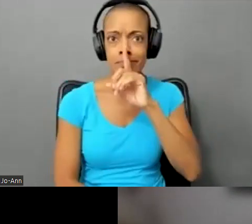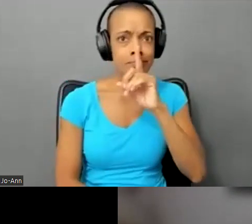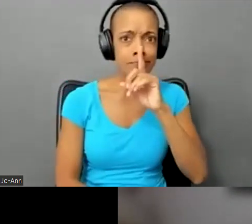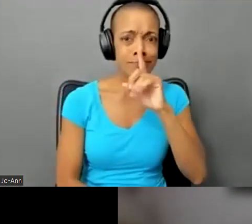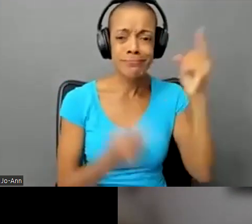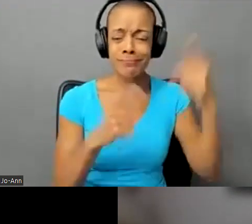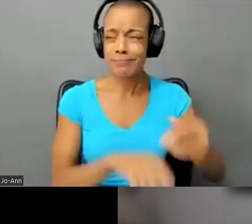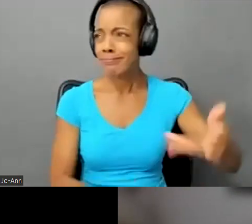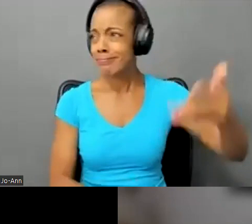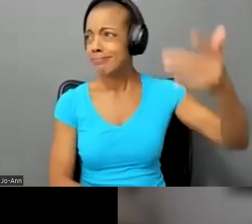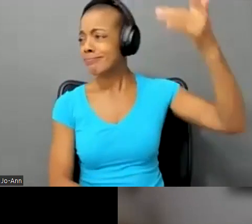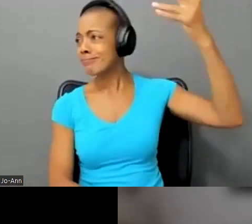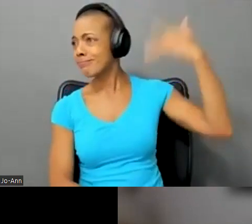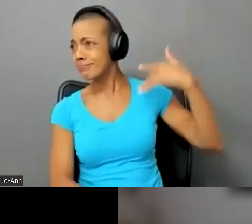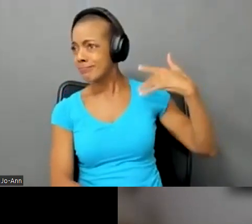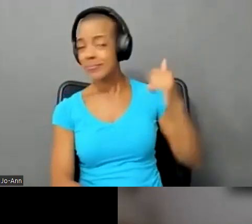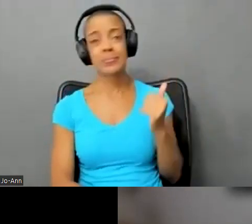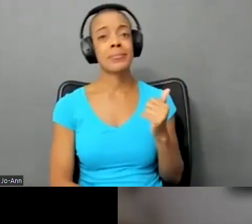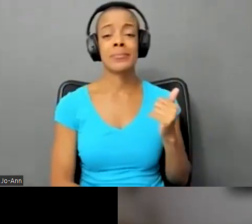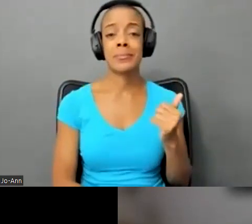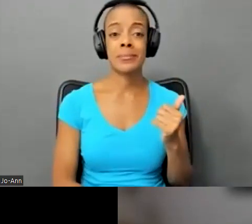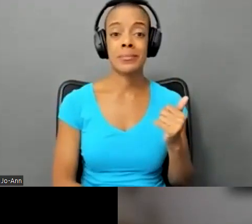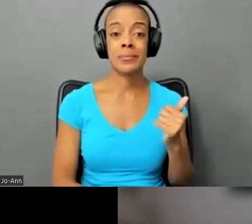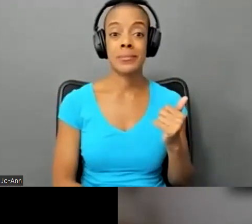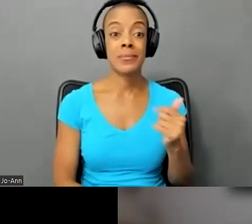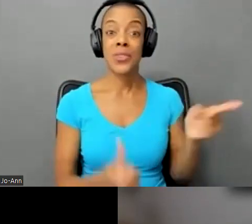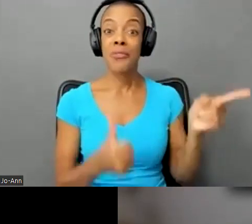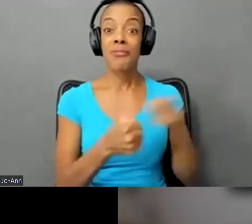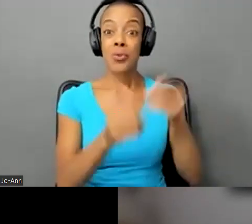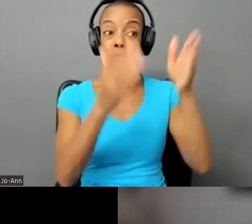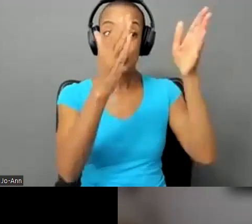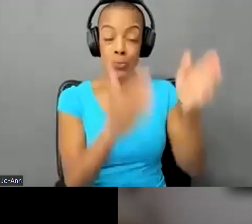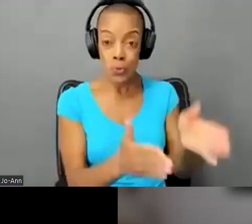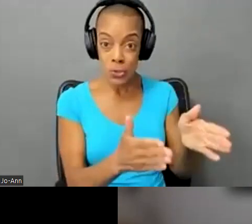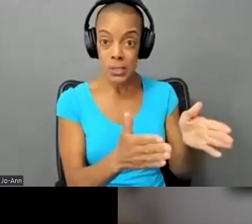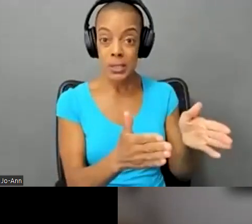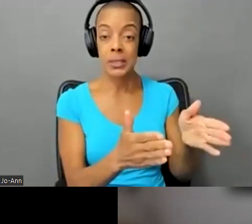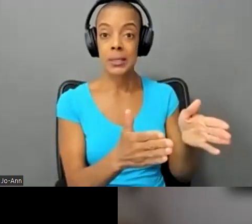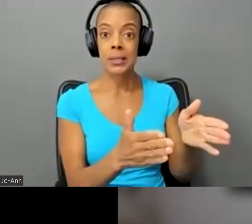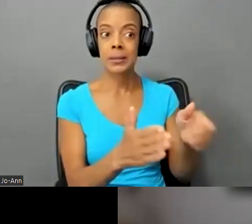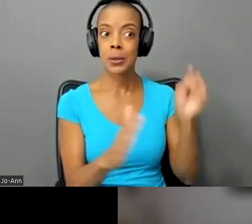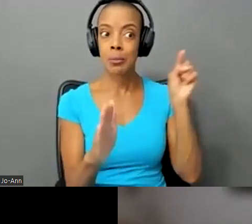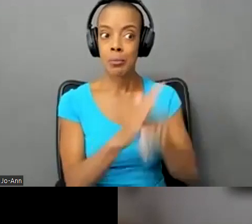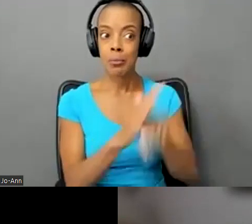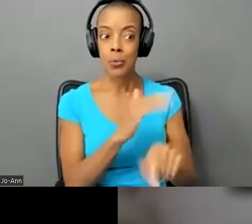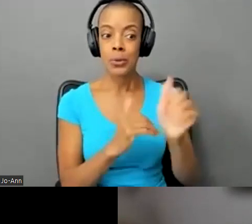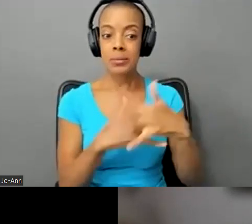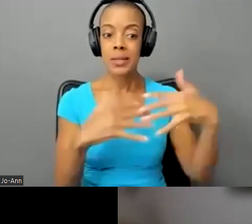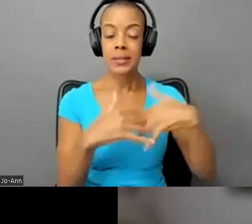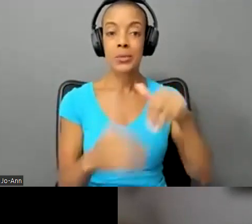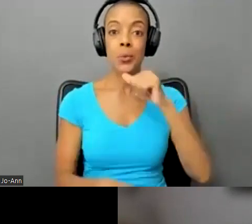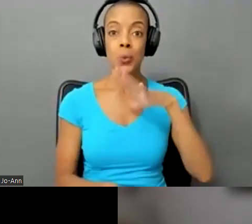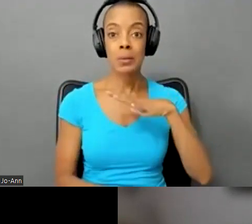It's also not the first person who has, you know, murdered Indigenous women and left them